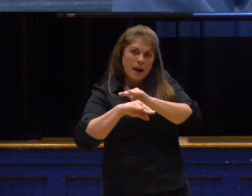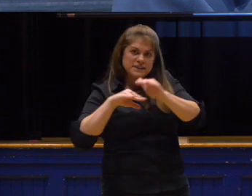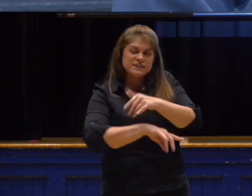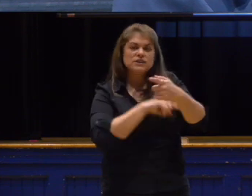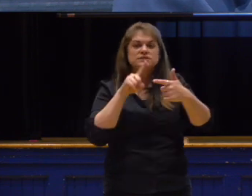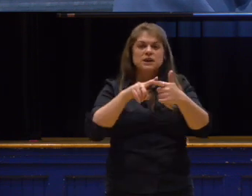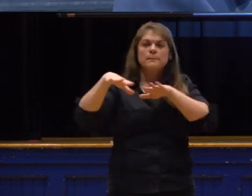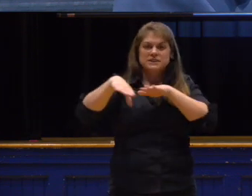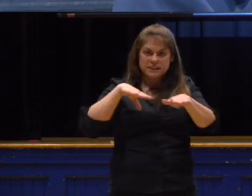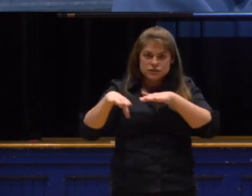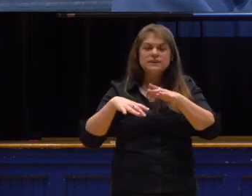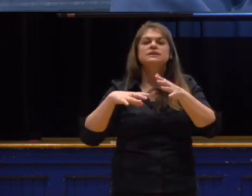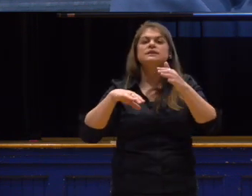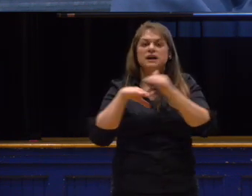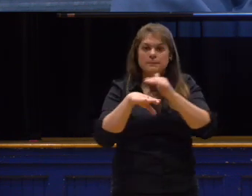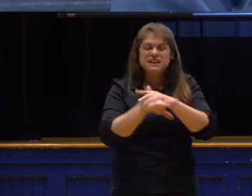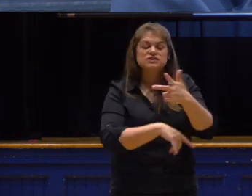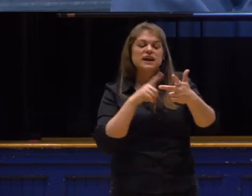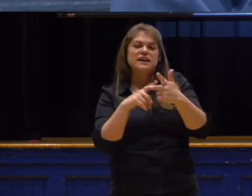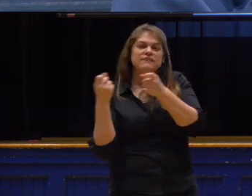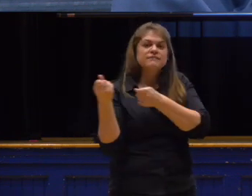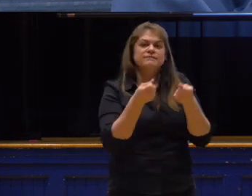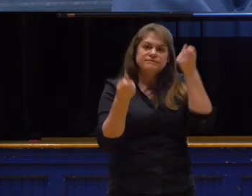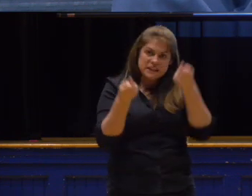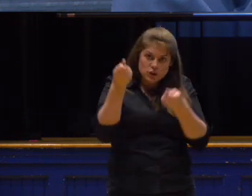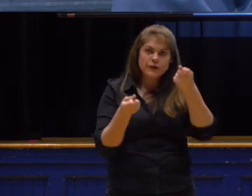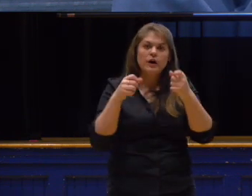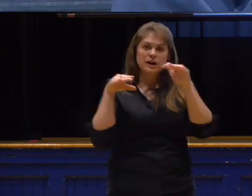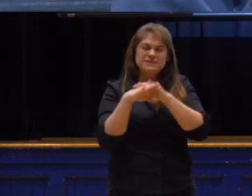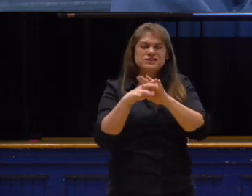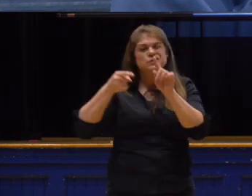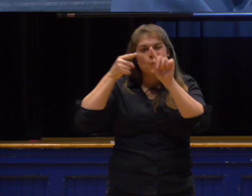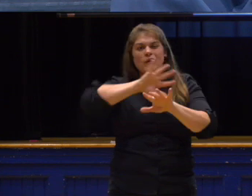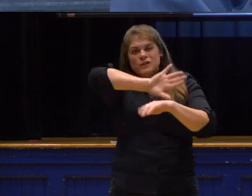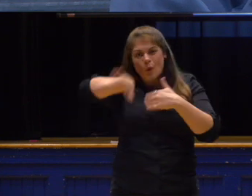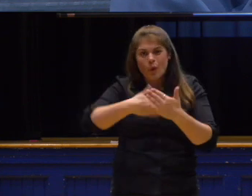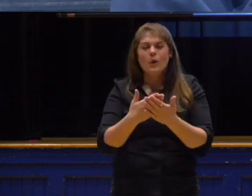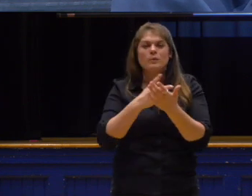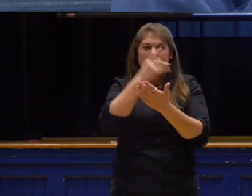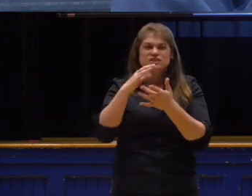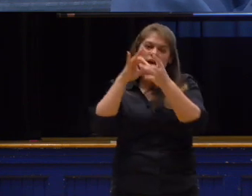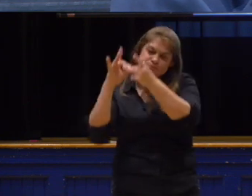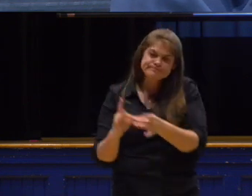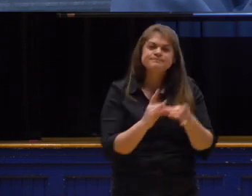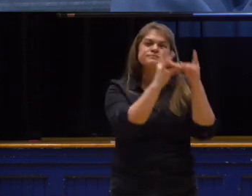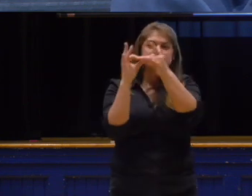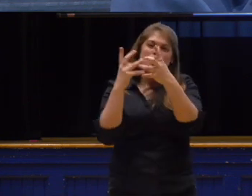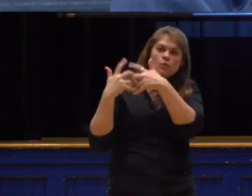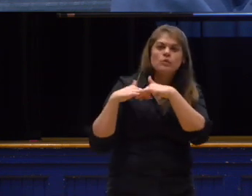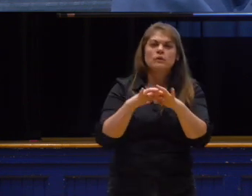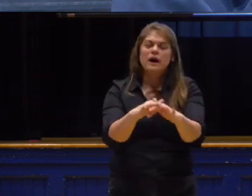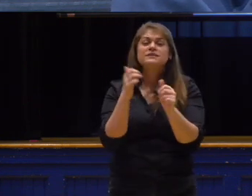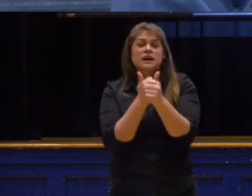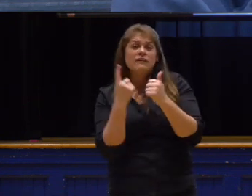vehicle accommodations, the goal of the whole project is to be able to have those, work in harmony with each other, and everybody